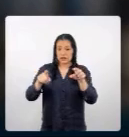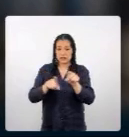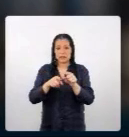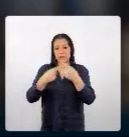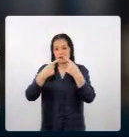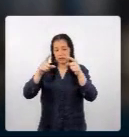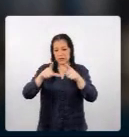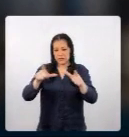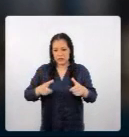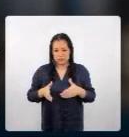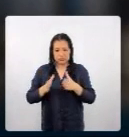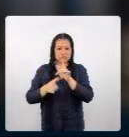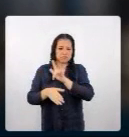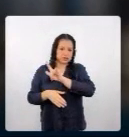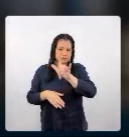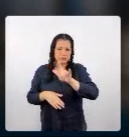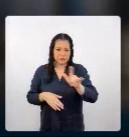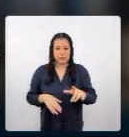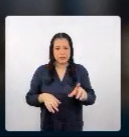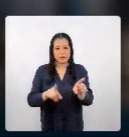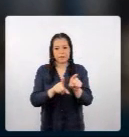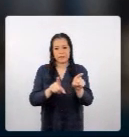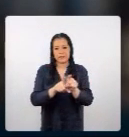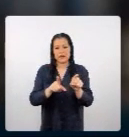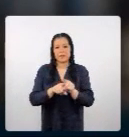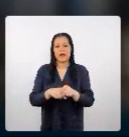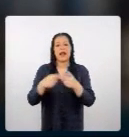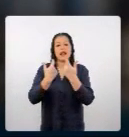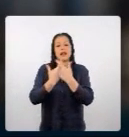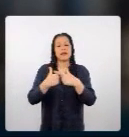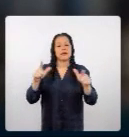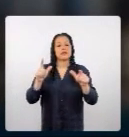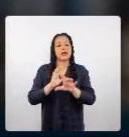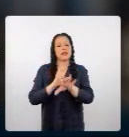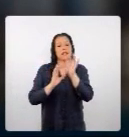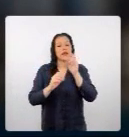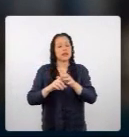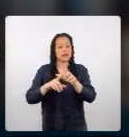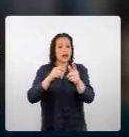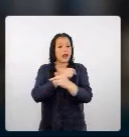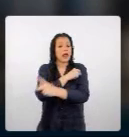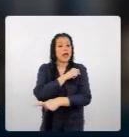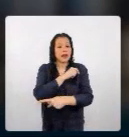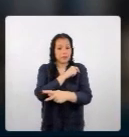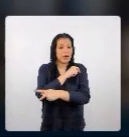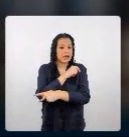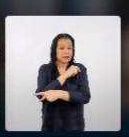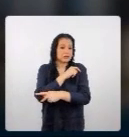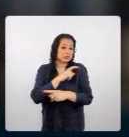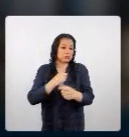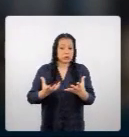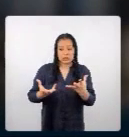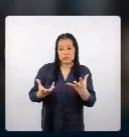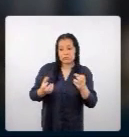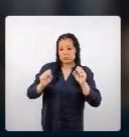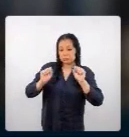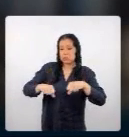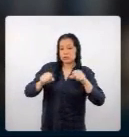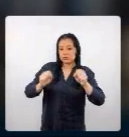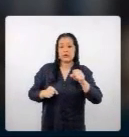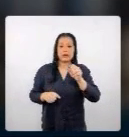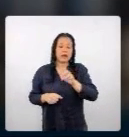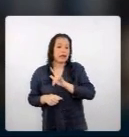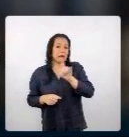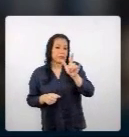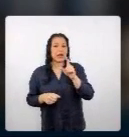routes, and then the freedom to choose destinations as and when they are in a